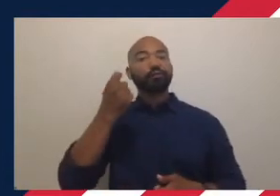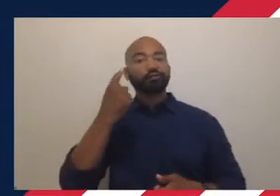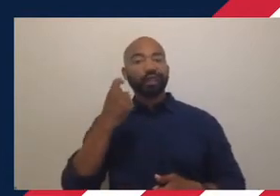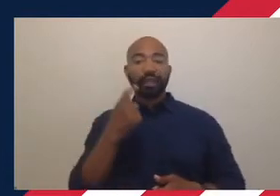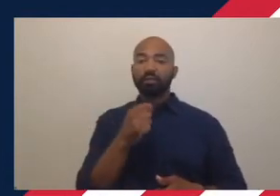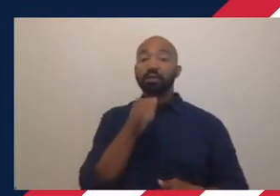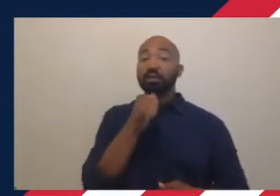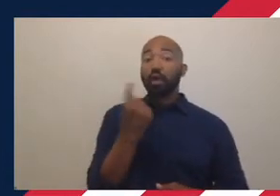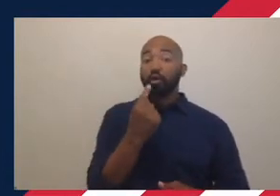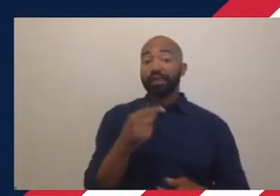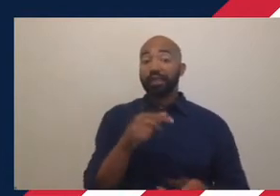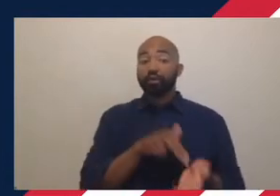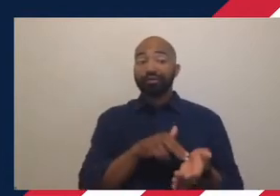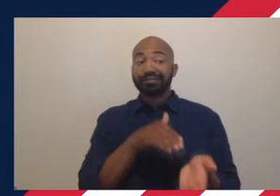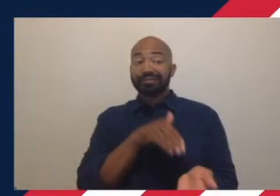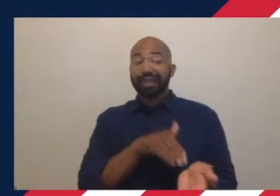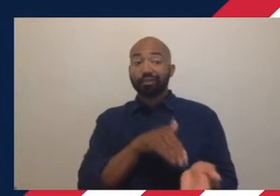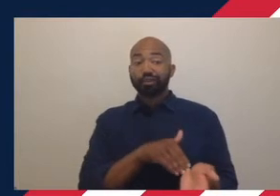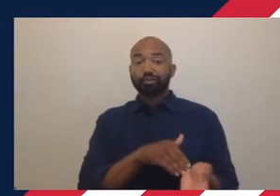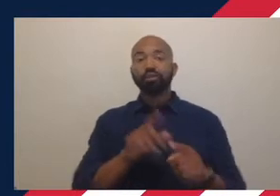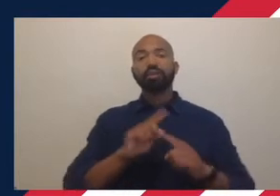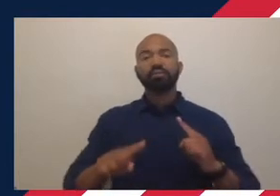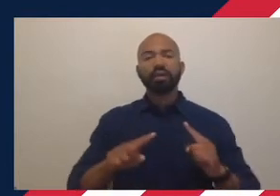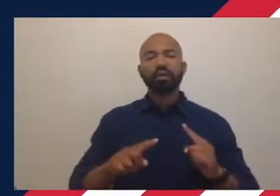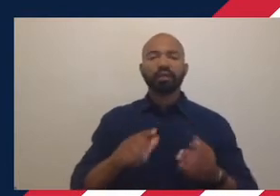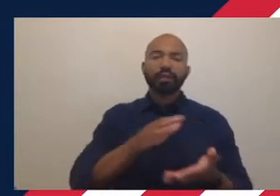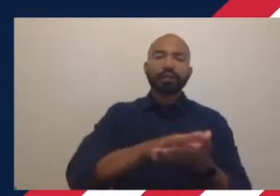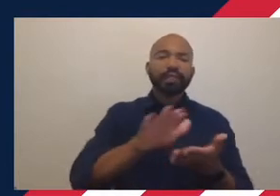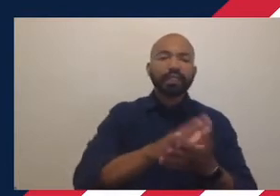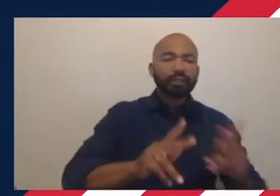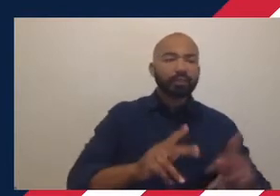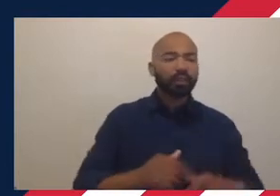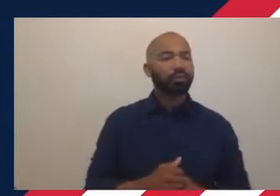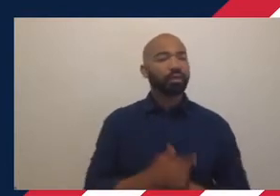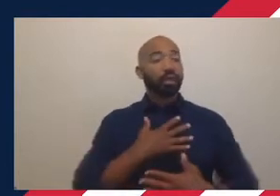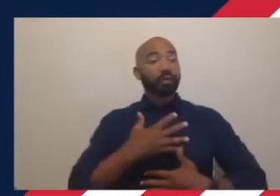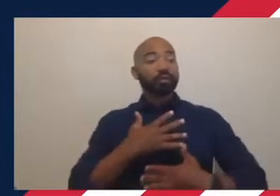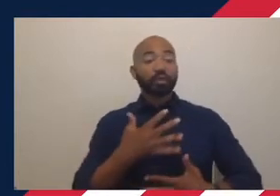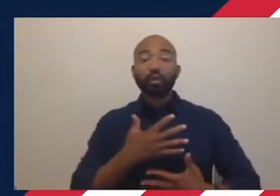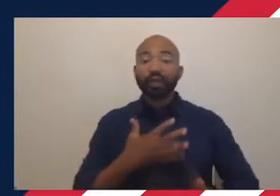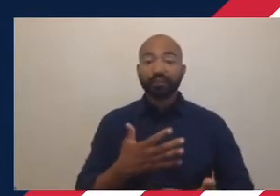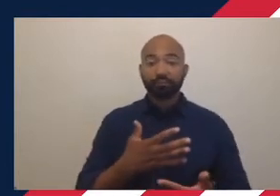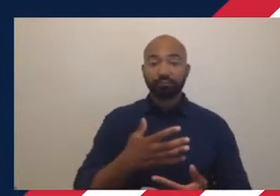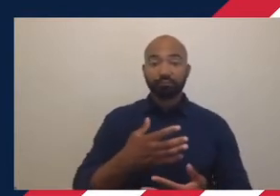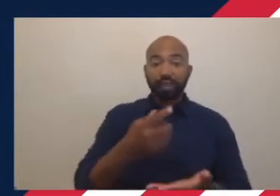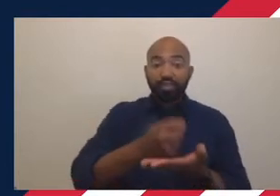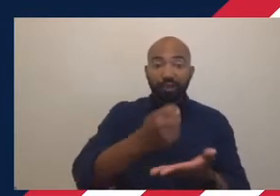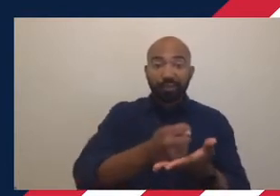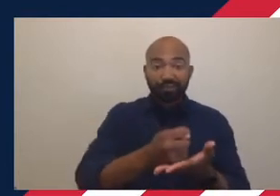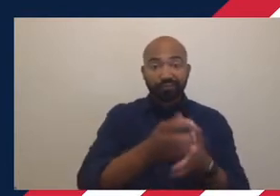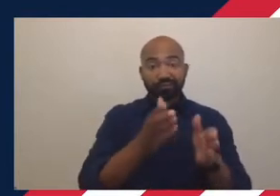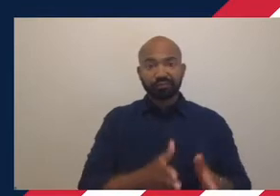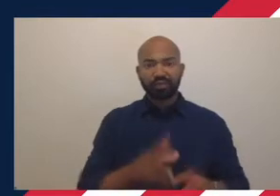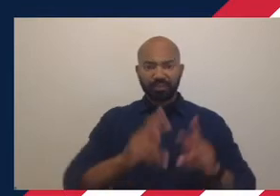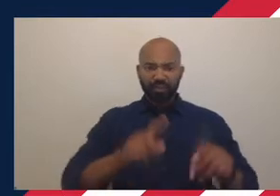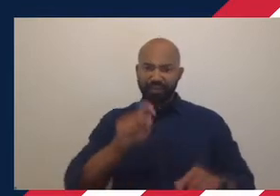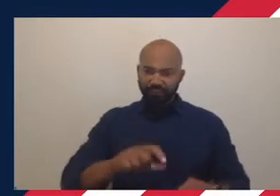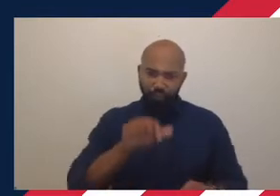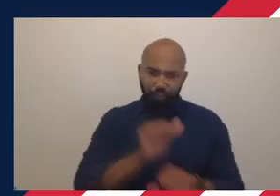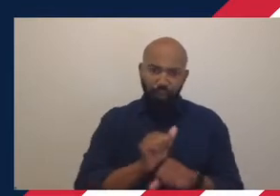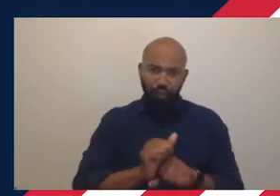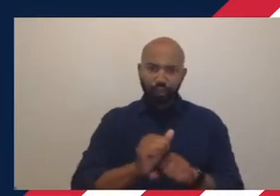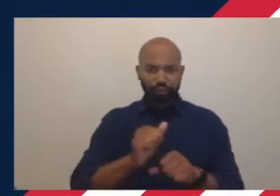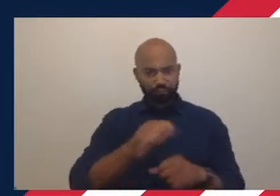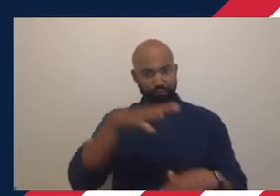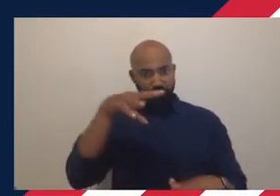doctors, but cleaning people, respiratory therapists, everybody who had to work during the pandemic to play their